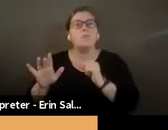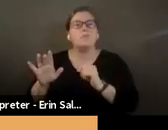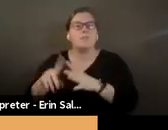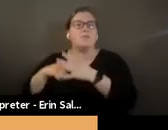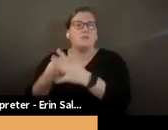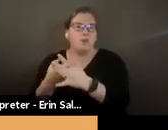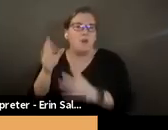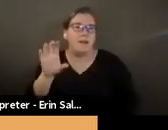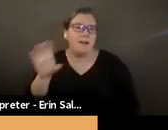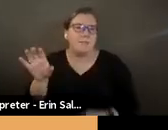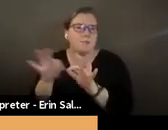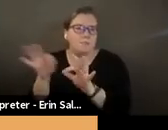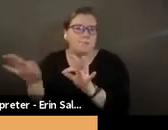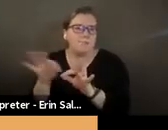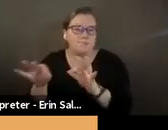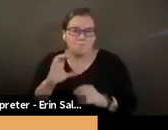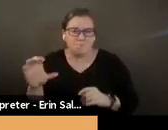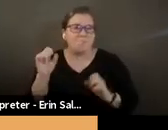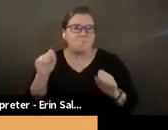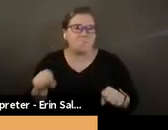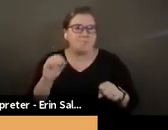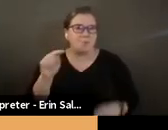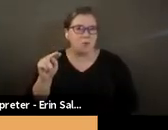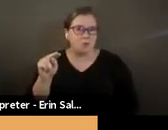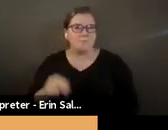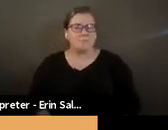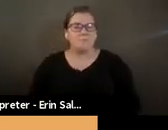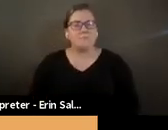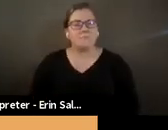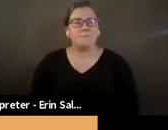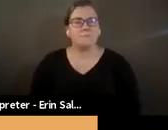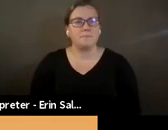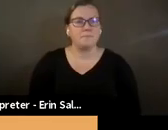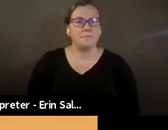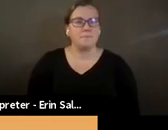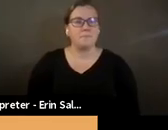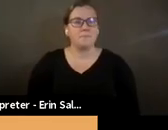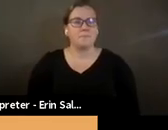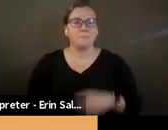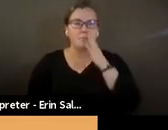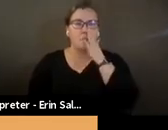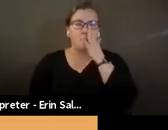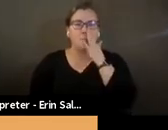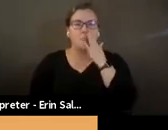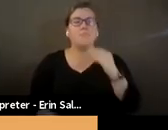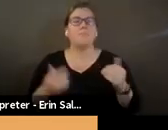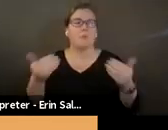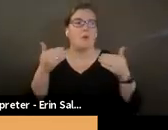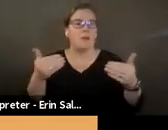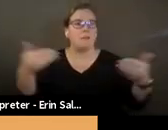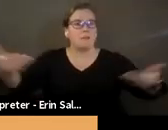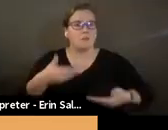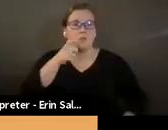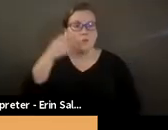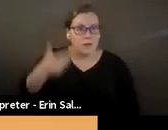caption icon to be able to turn those on. And so with that, I wanted to introduce myself.